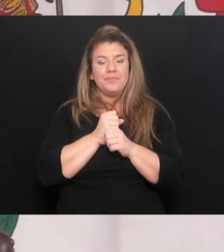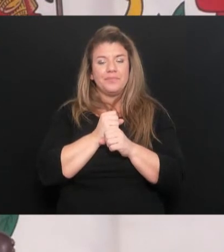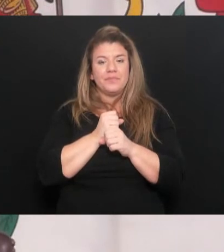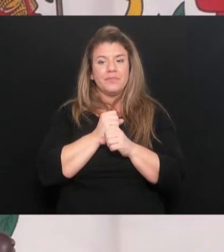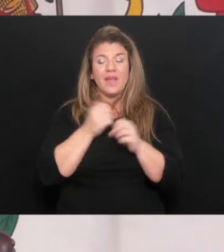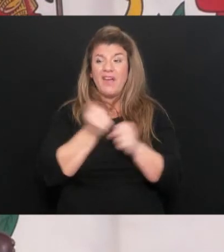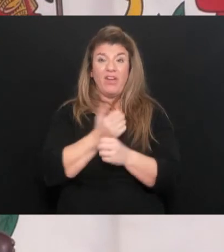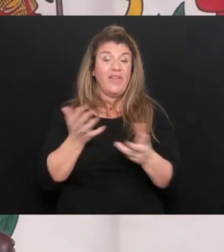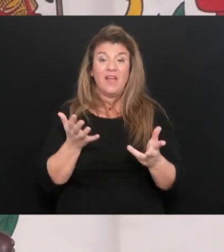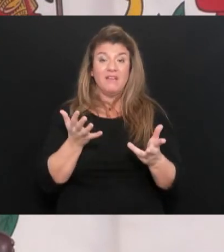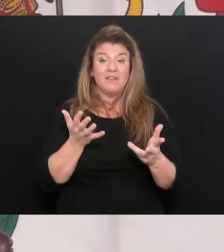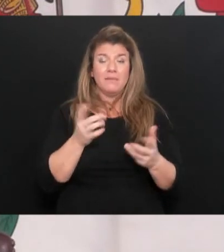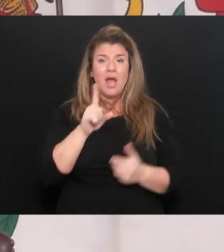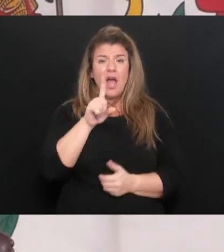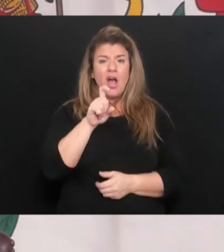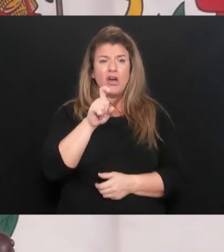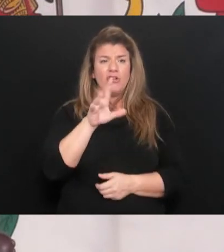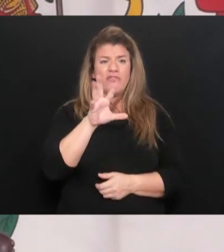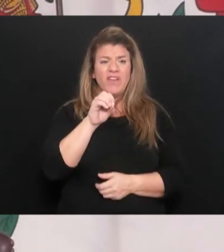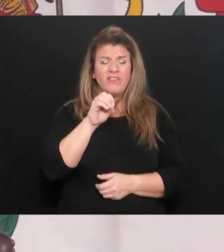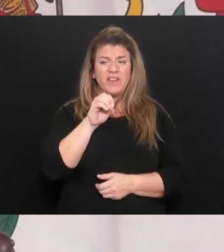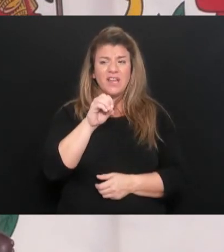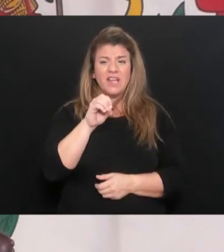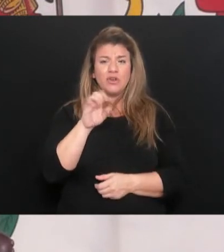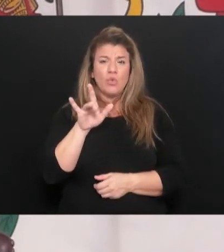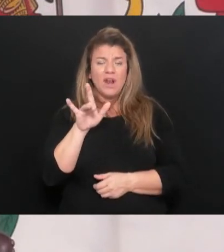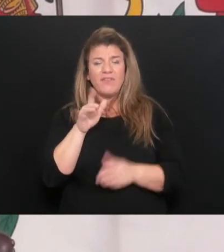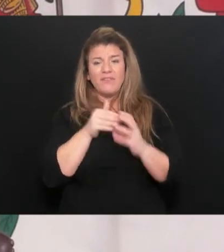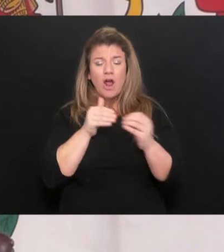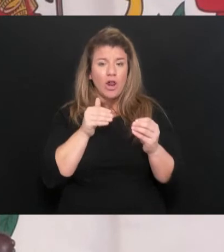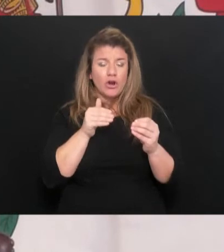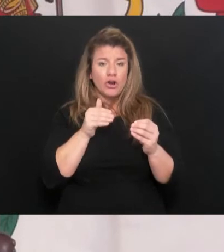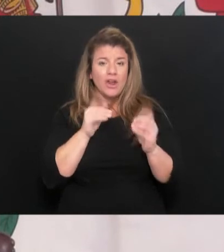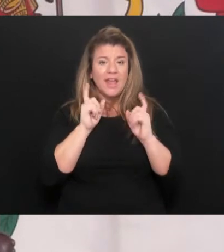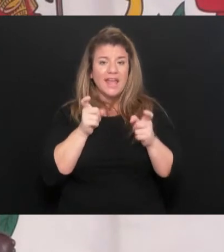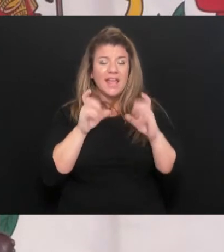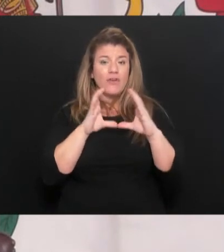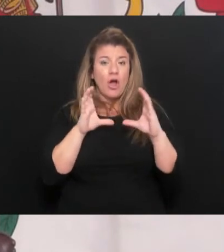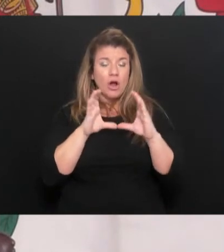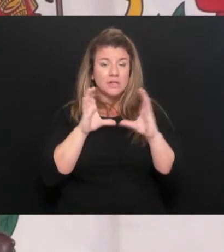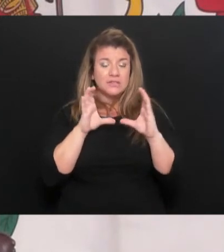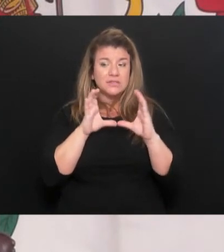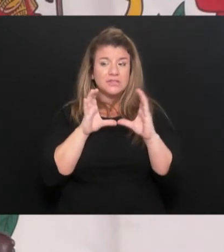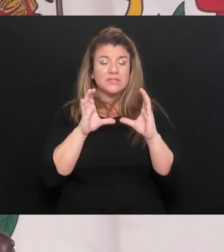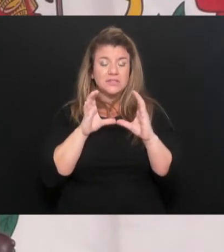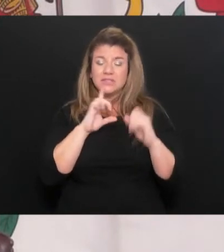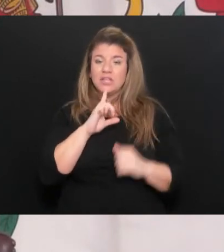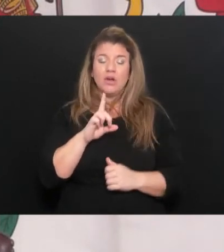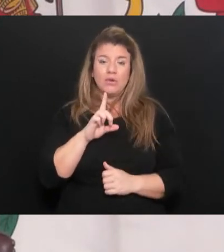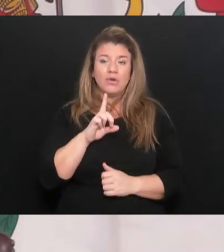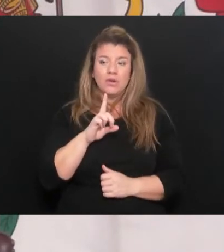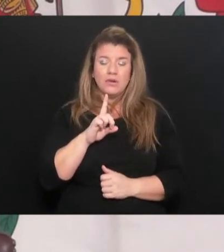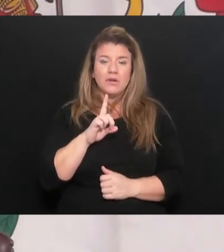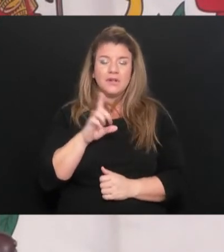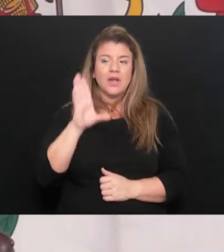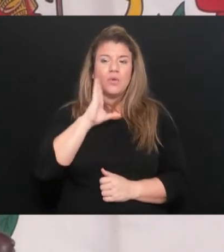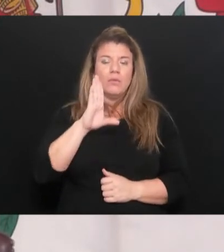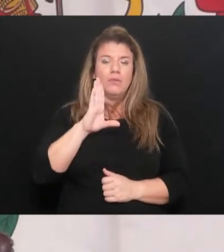everything from $150 and $25 gift cards and everything. So, and they'll be at